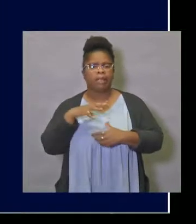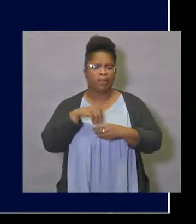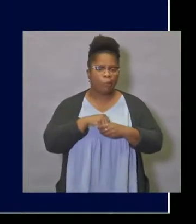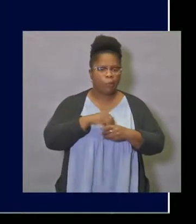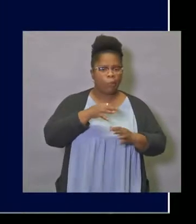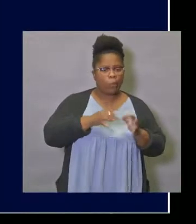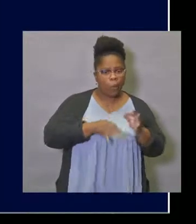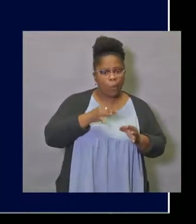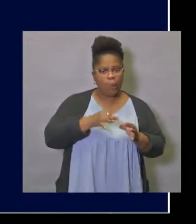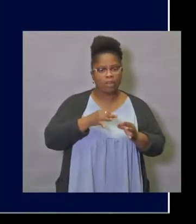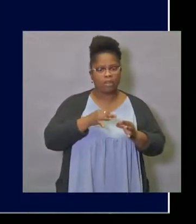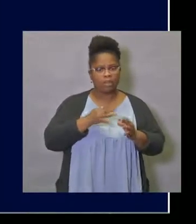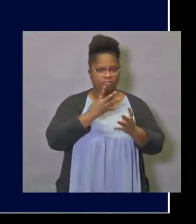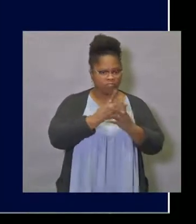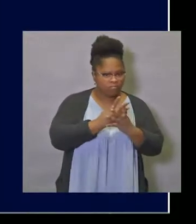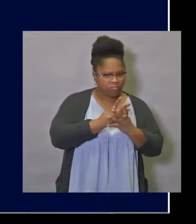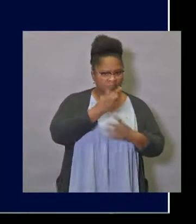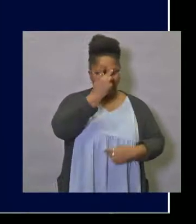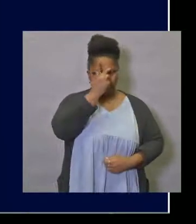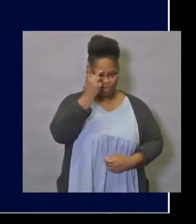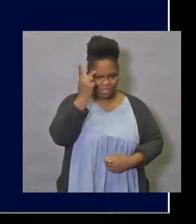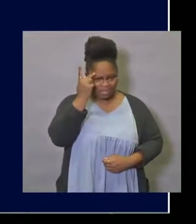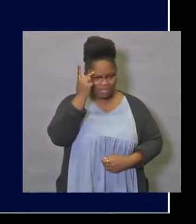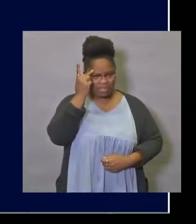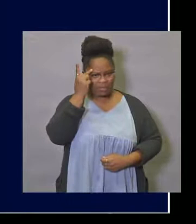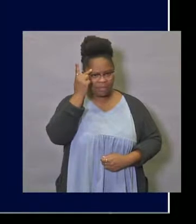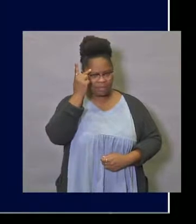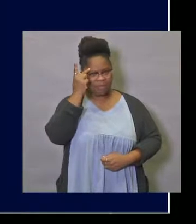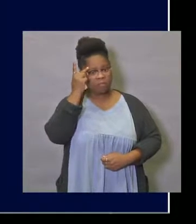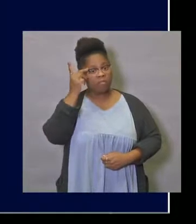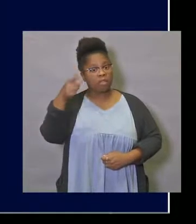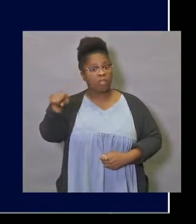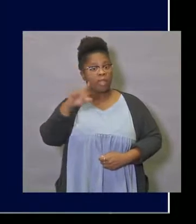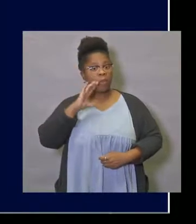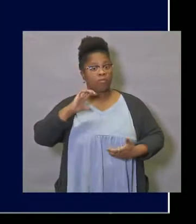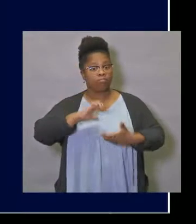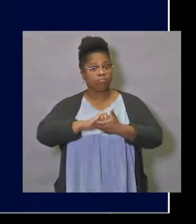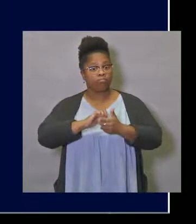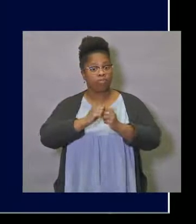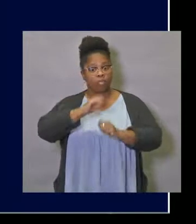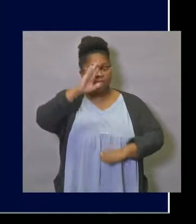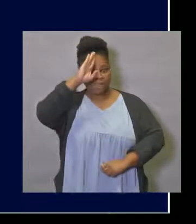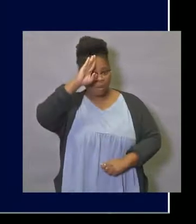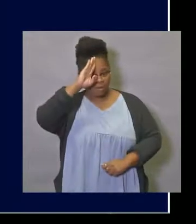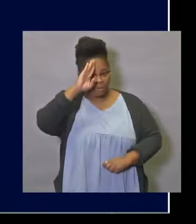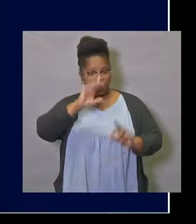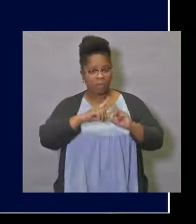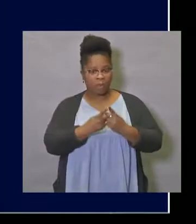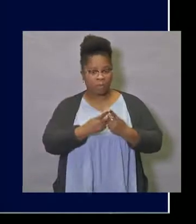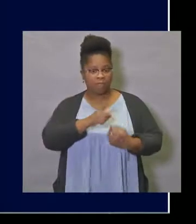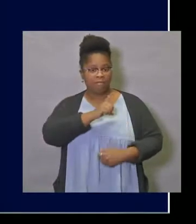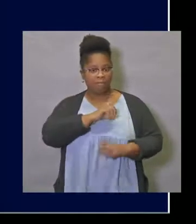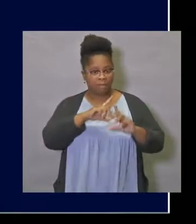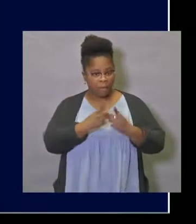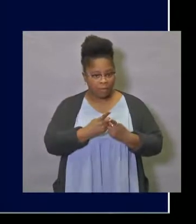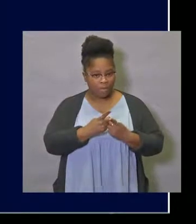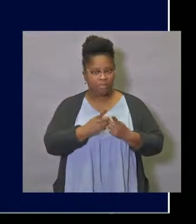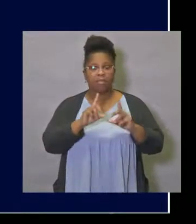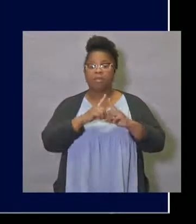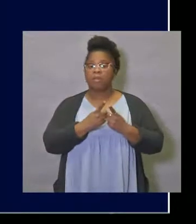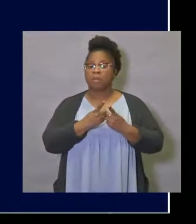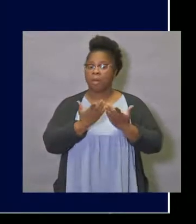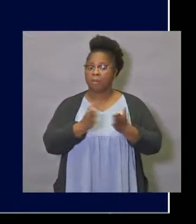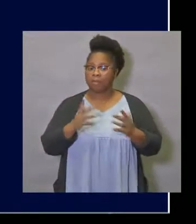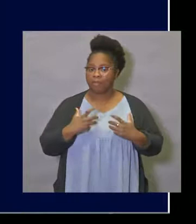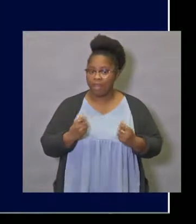and correctional facilities, they will all be partnering with fire departments, police departments, the Department of Public Health, the